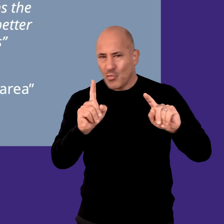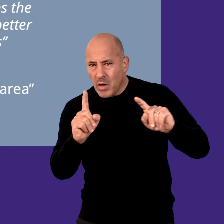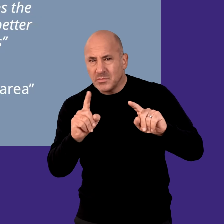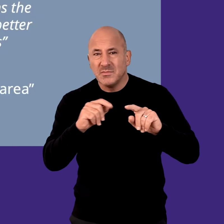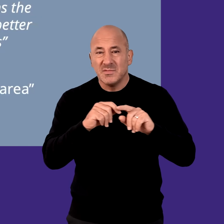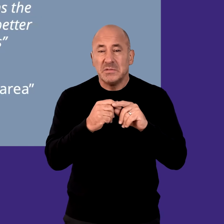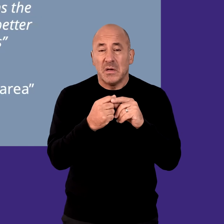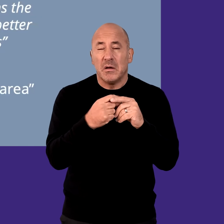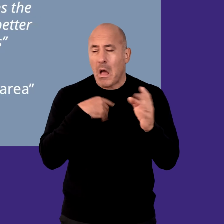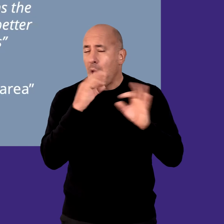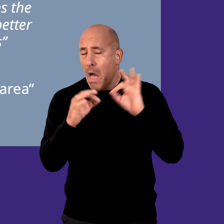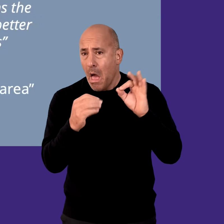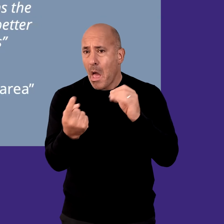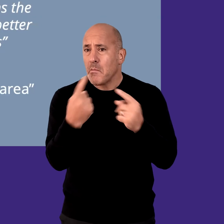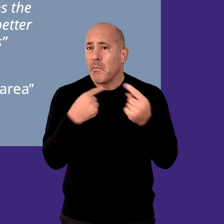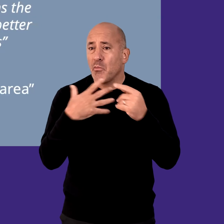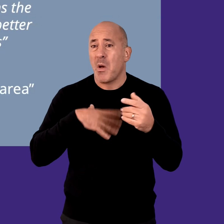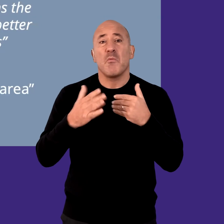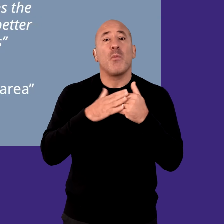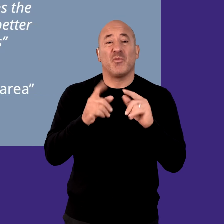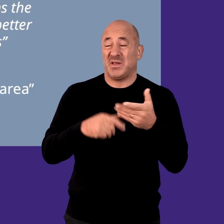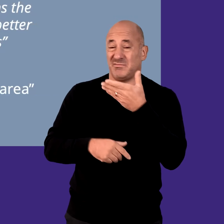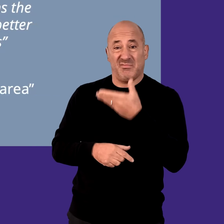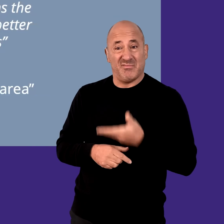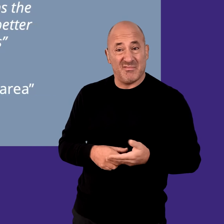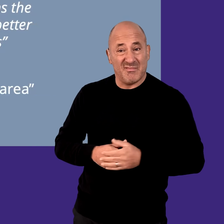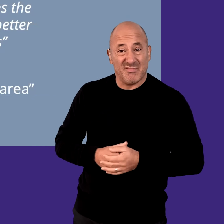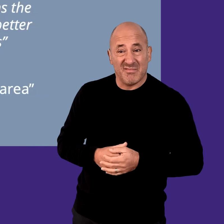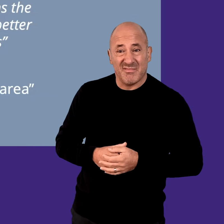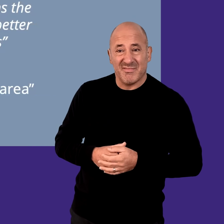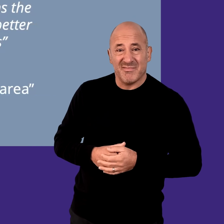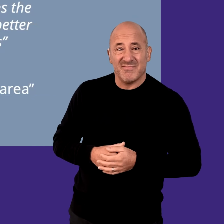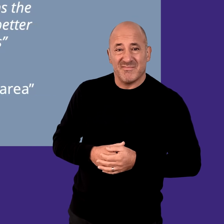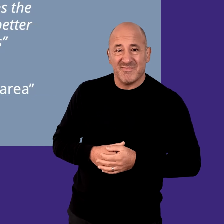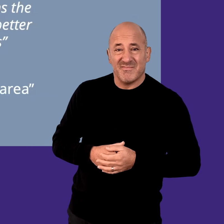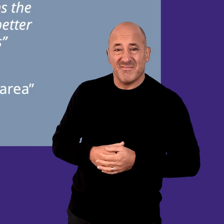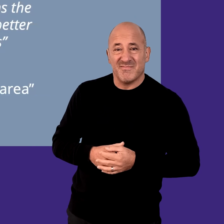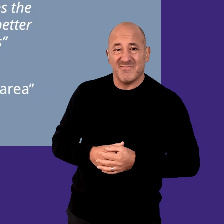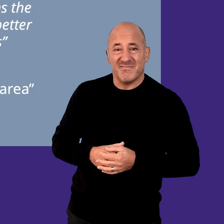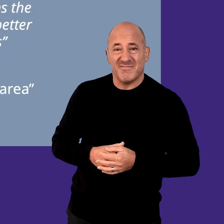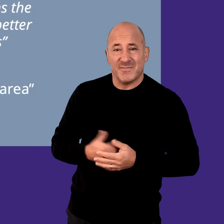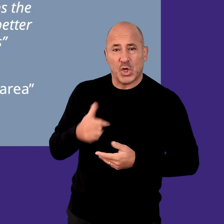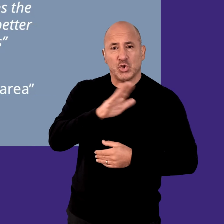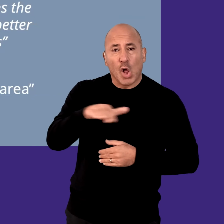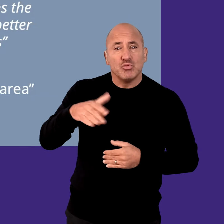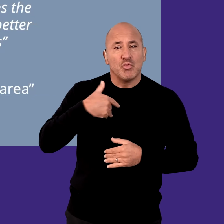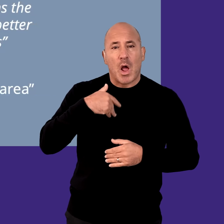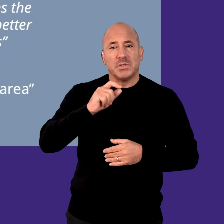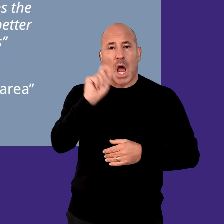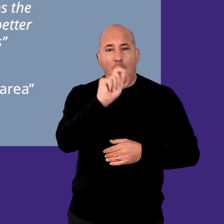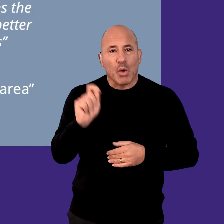see more of. And these are some of the things that are coming out of that inquiry. We also